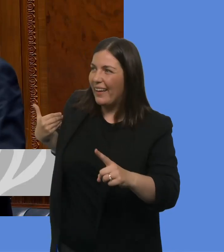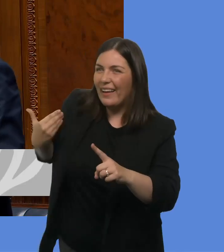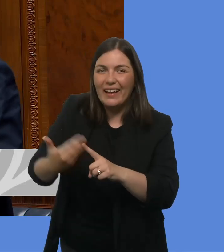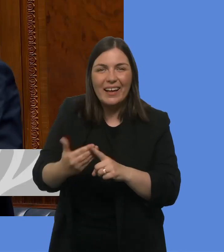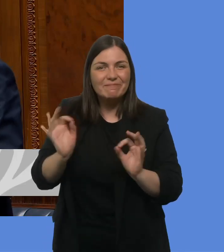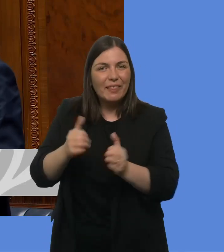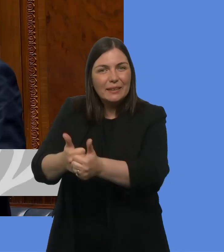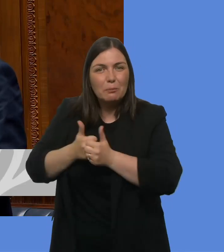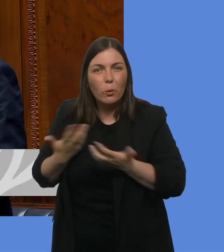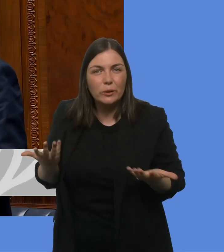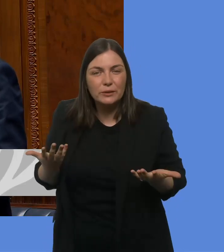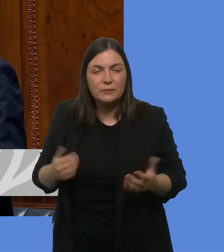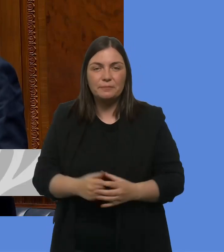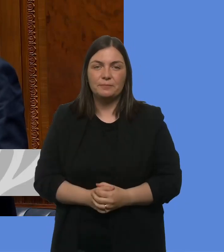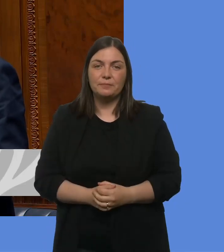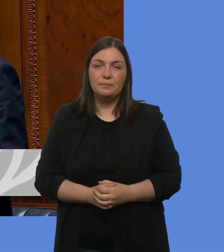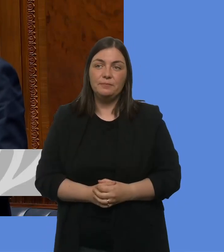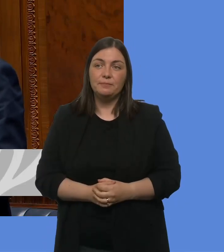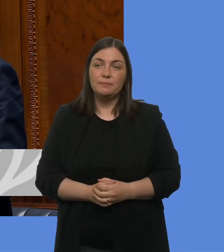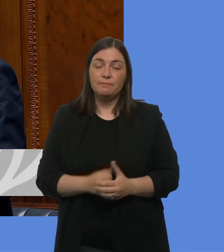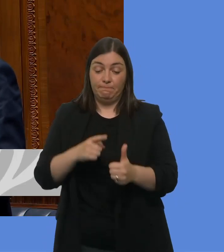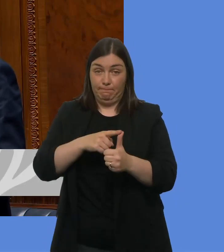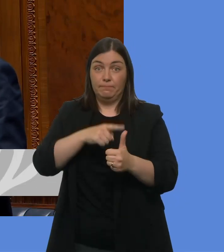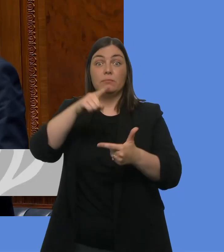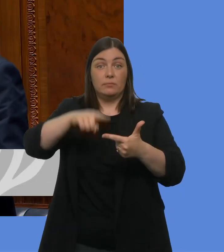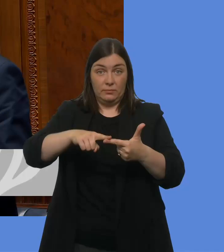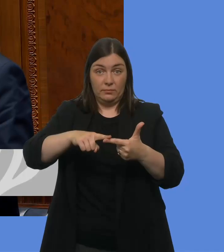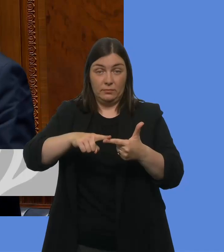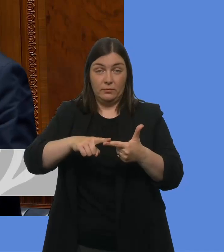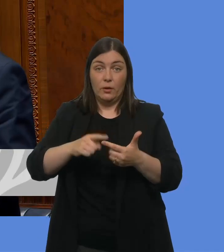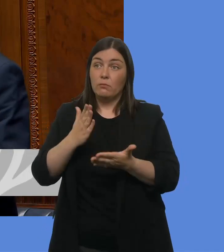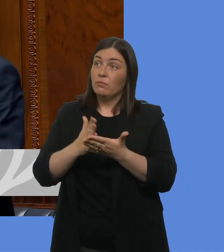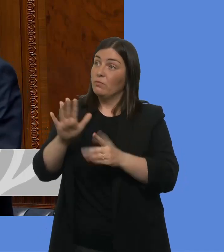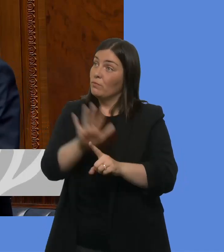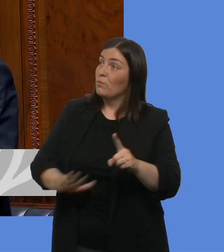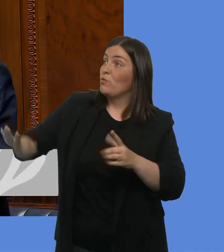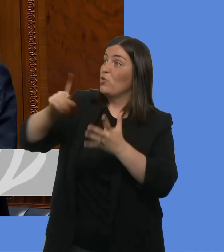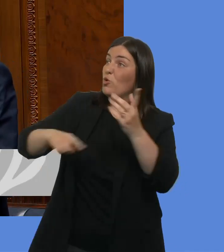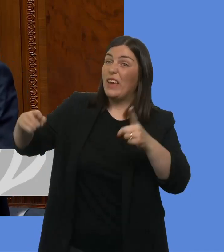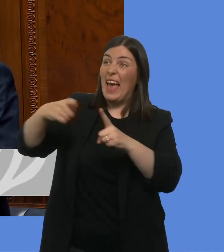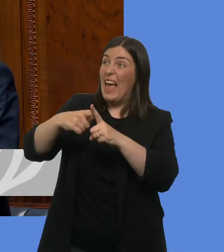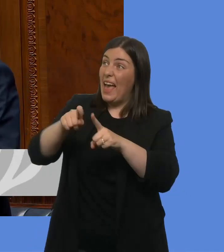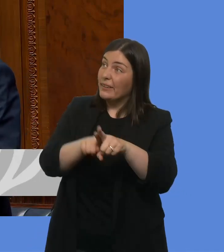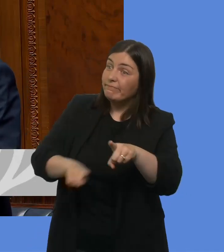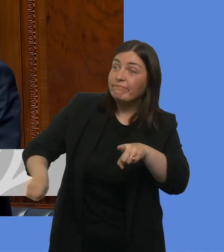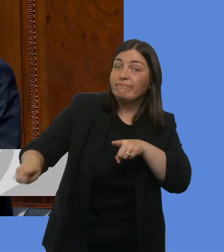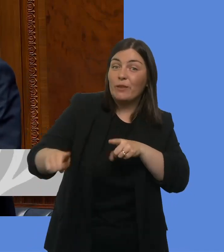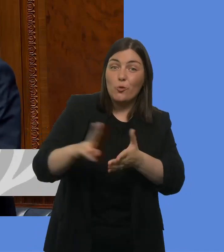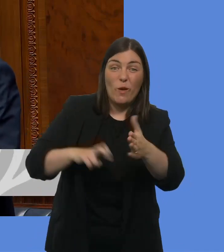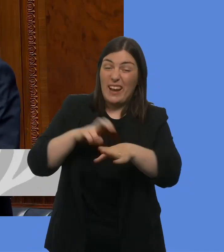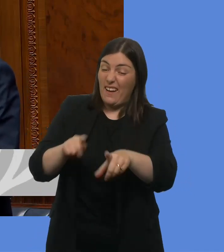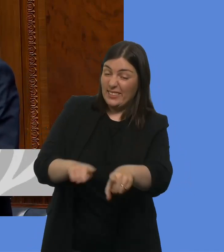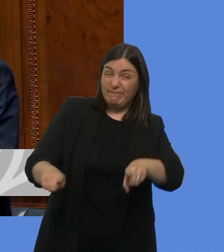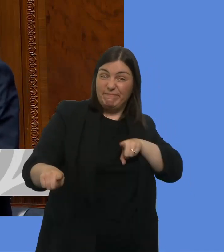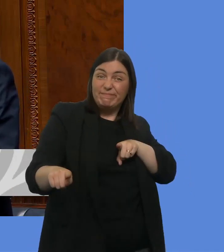want to highlight how Northern Ireland is feeling behind the rest of the UK. In advance of this debate, all members will have received a copy